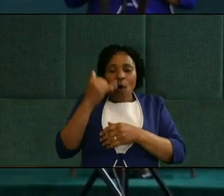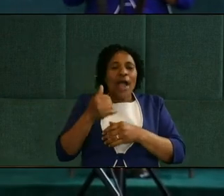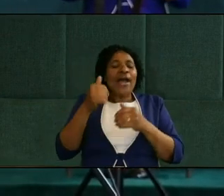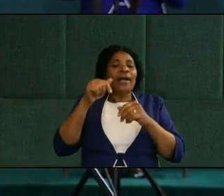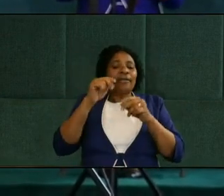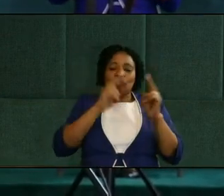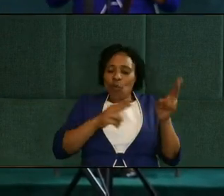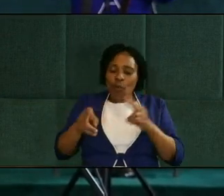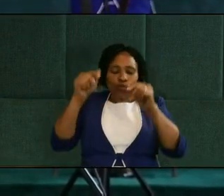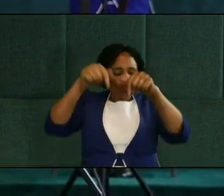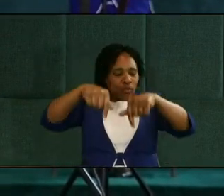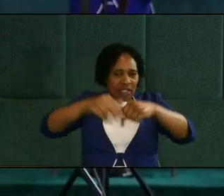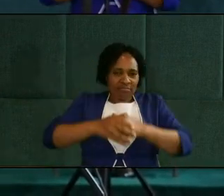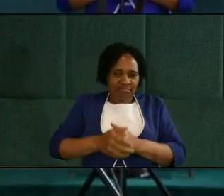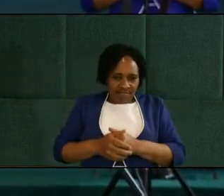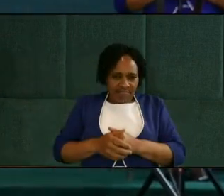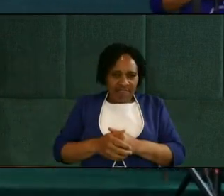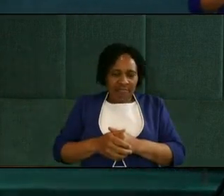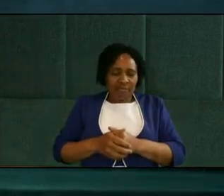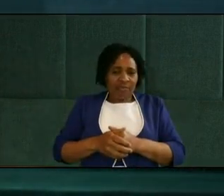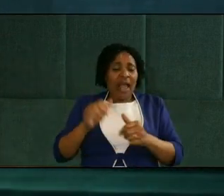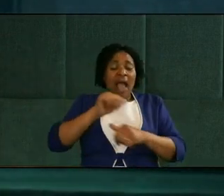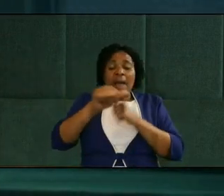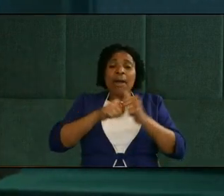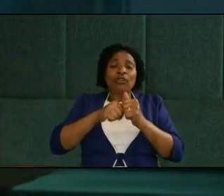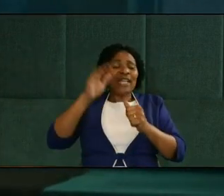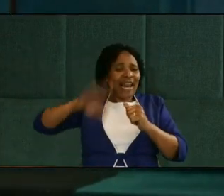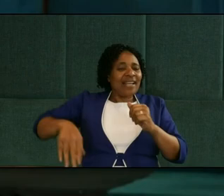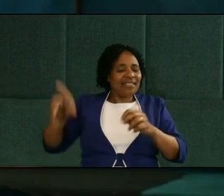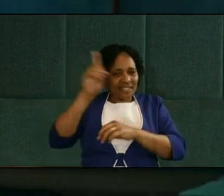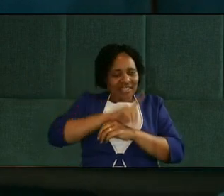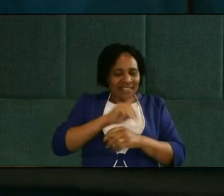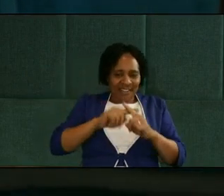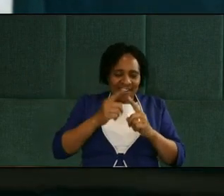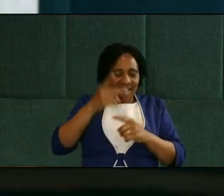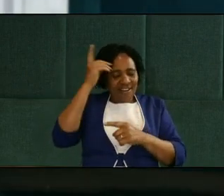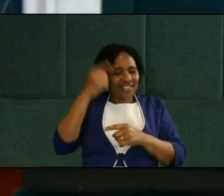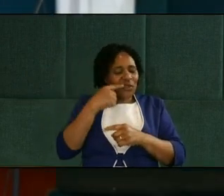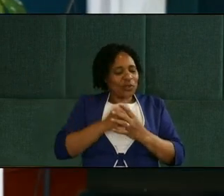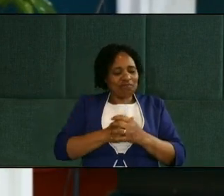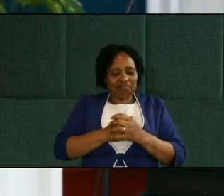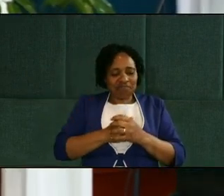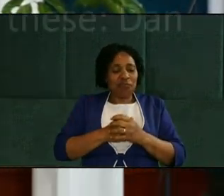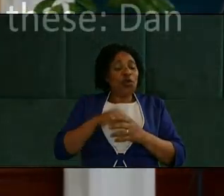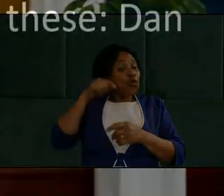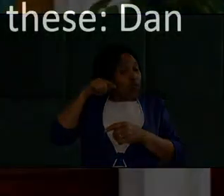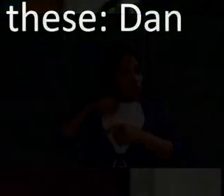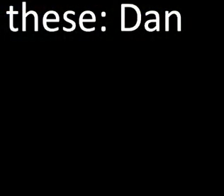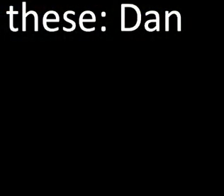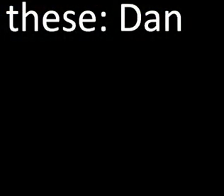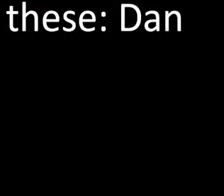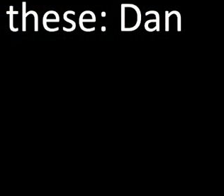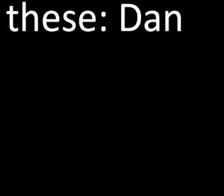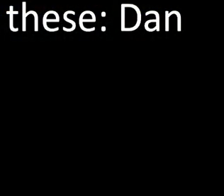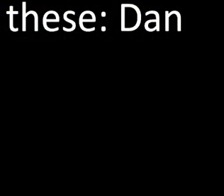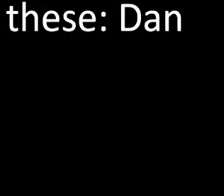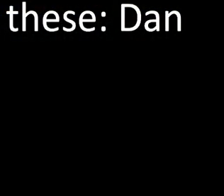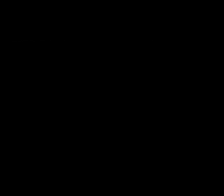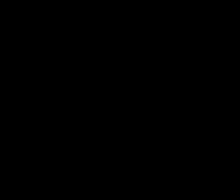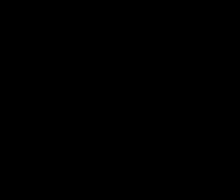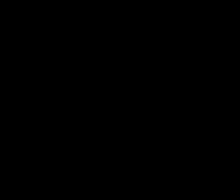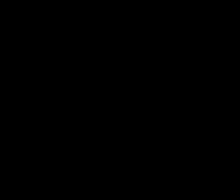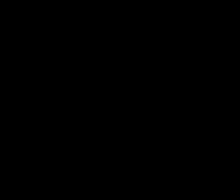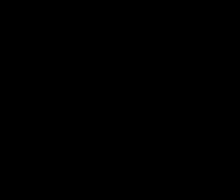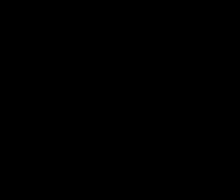today. Right? He says it's about the latter days. Then Daniel says, your dream and vision of your head upon your